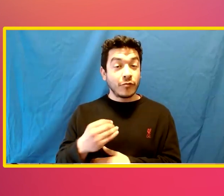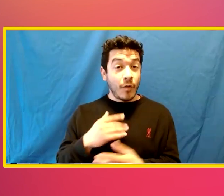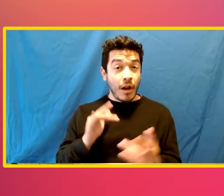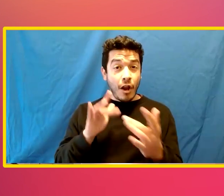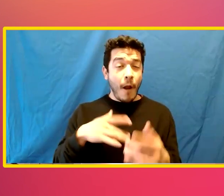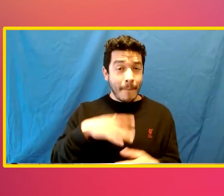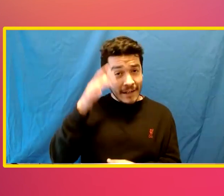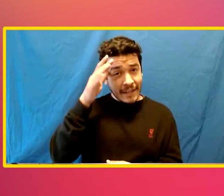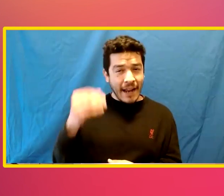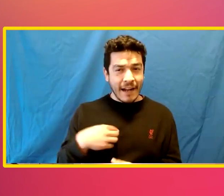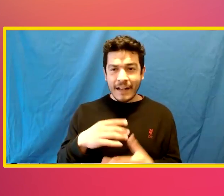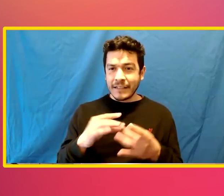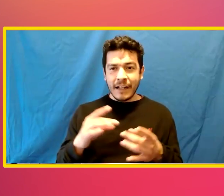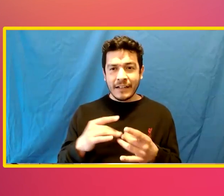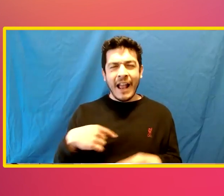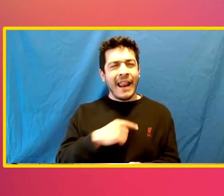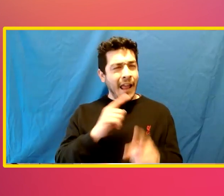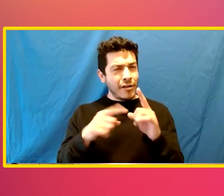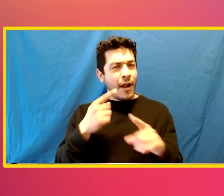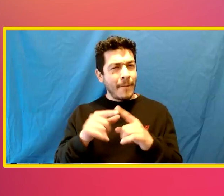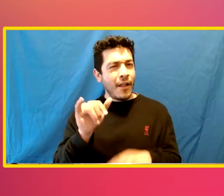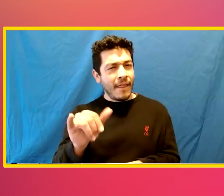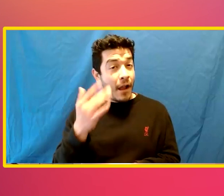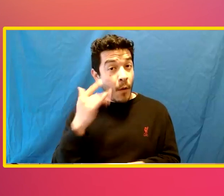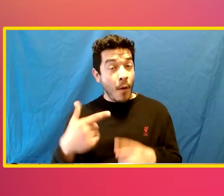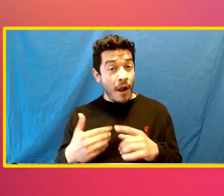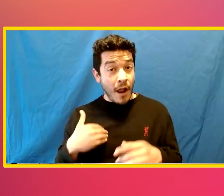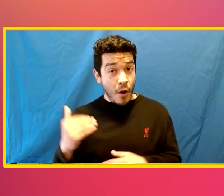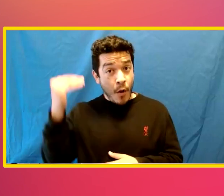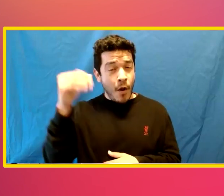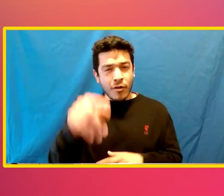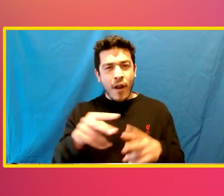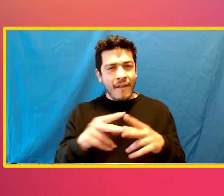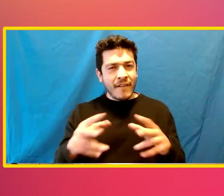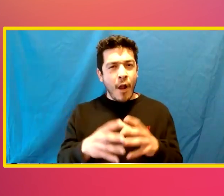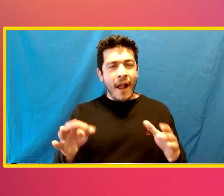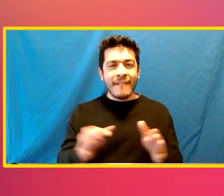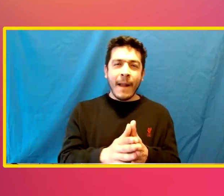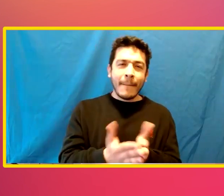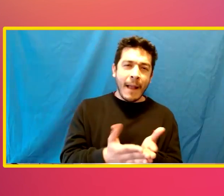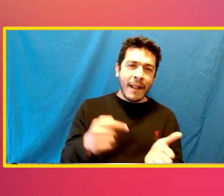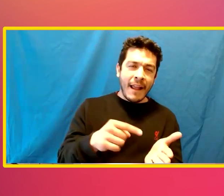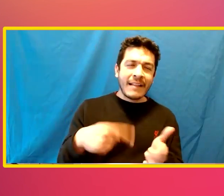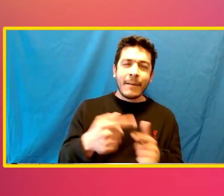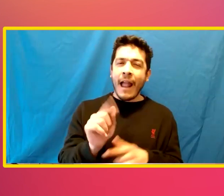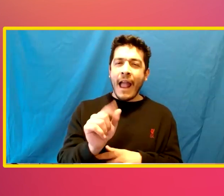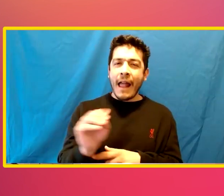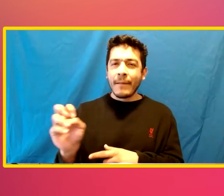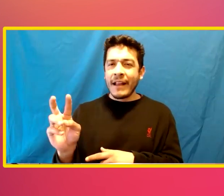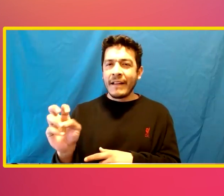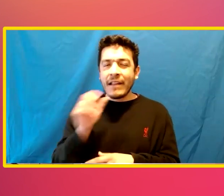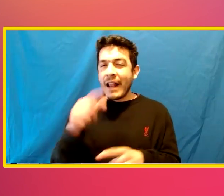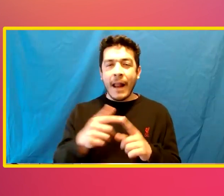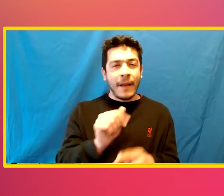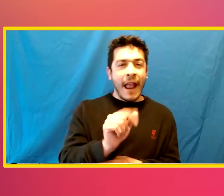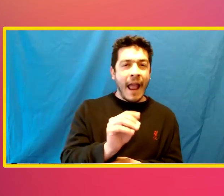my dad and I'm like, let's talk about it, because when I grew up, you were very much of the Bible is about Adam and Eve, not about Adam